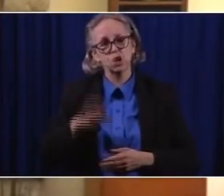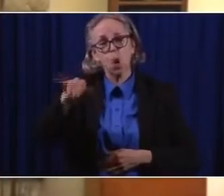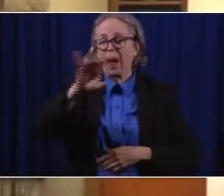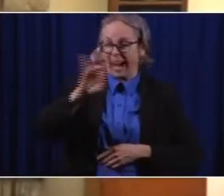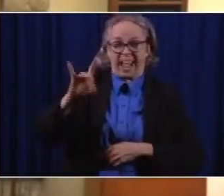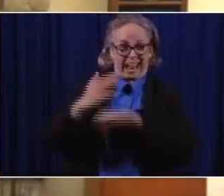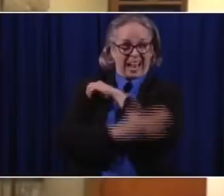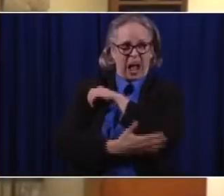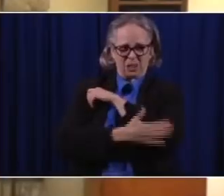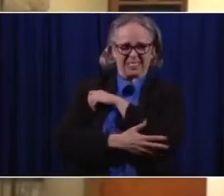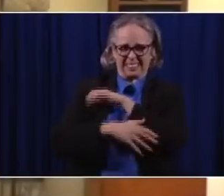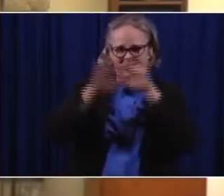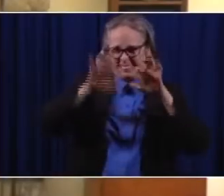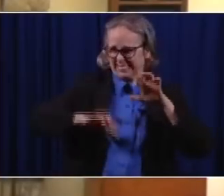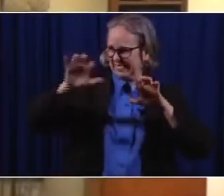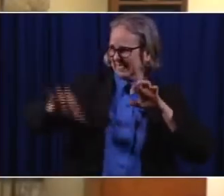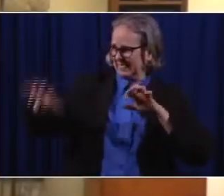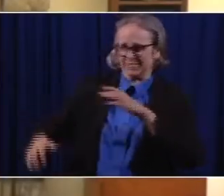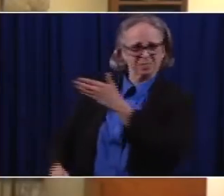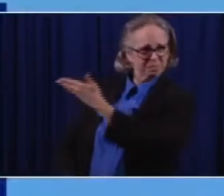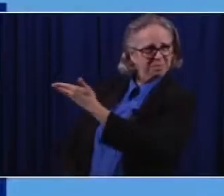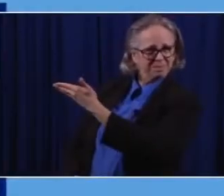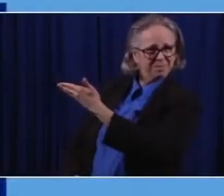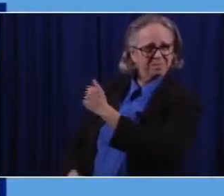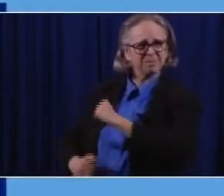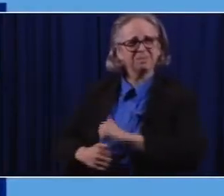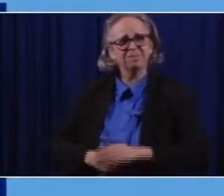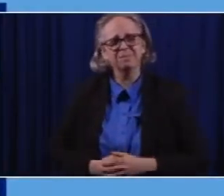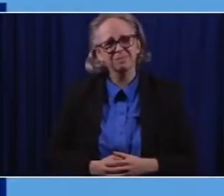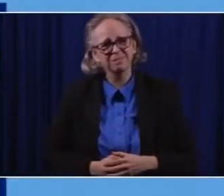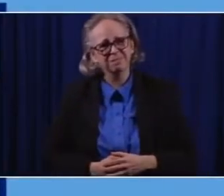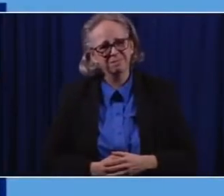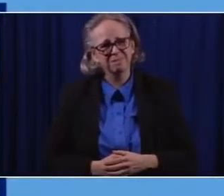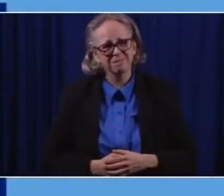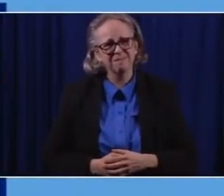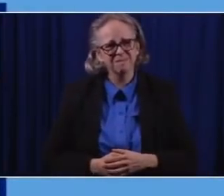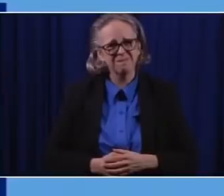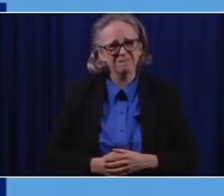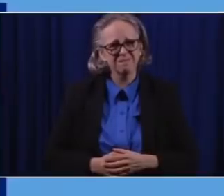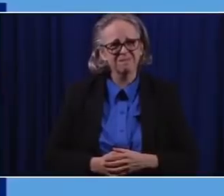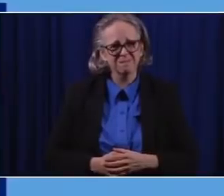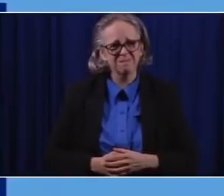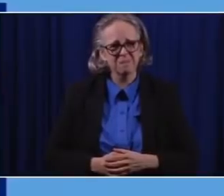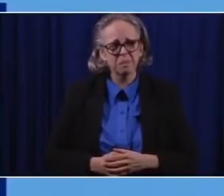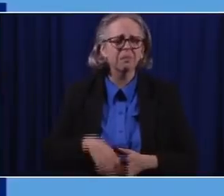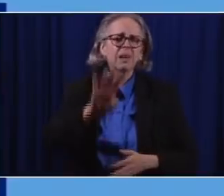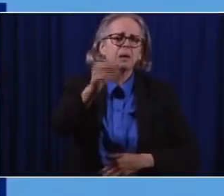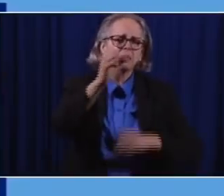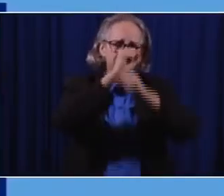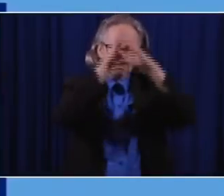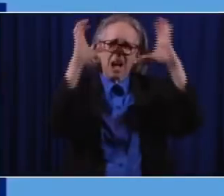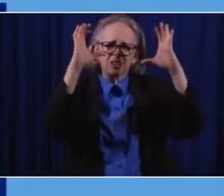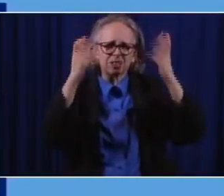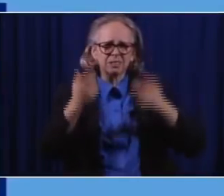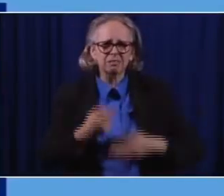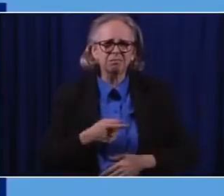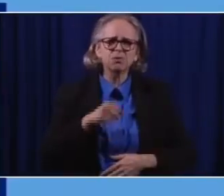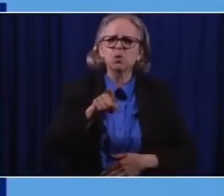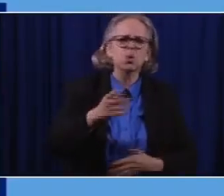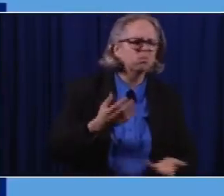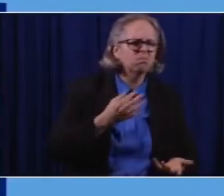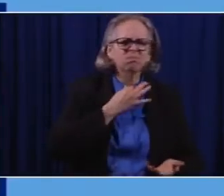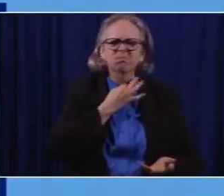Again, this is a slide that if you want to know what the danger level is in your